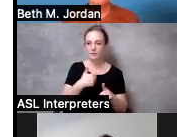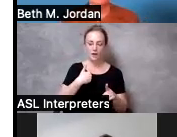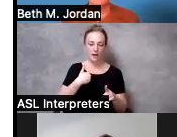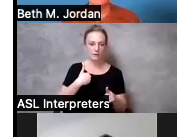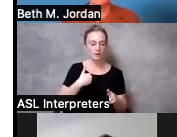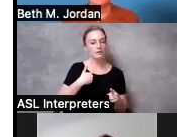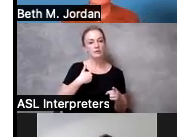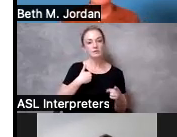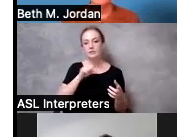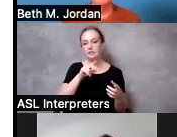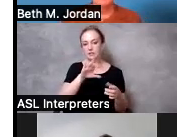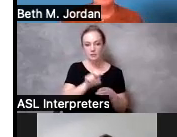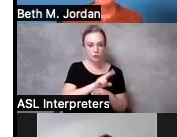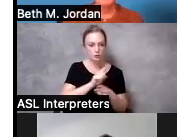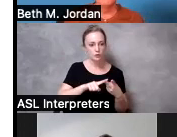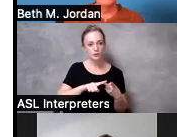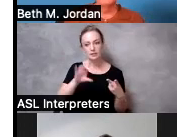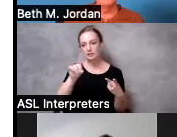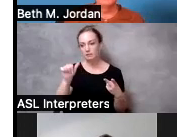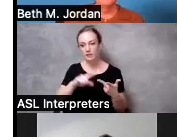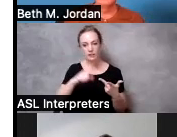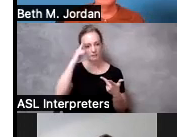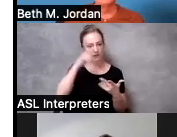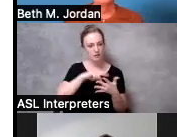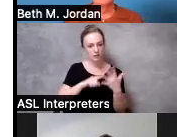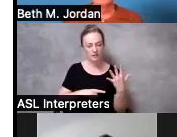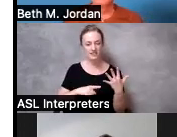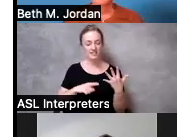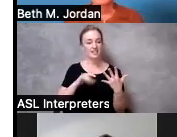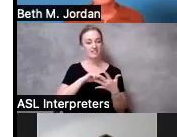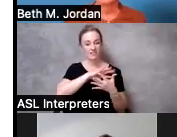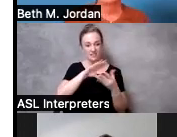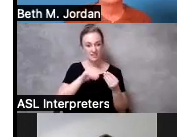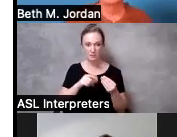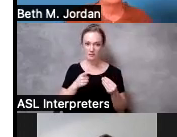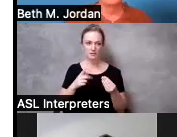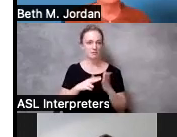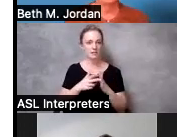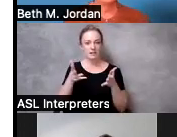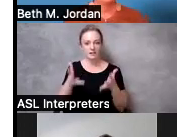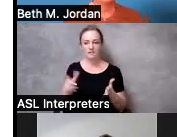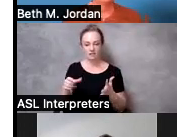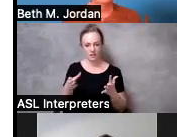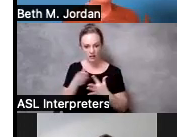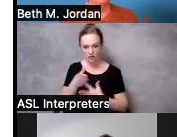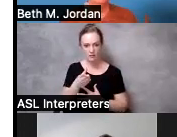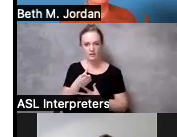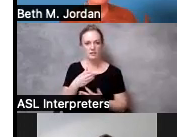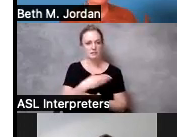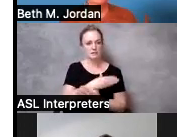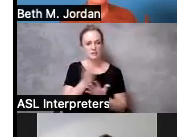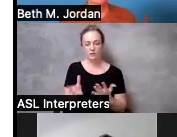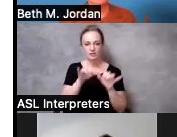and developmental disabilities. As a result, families and youth are left to navigate across systems and providers, which opens them up